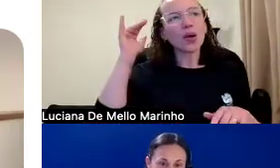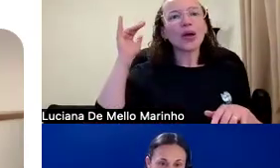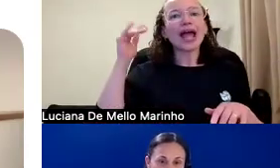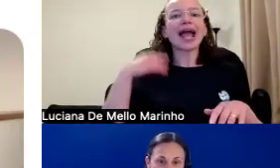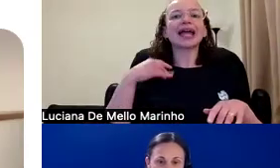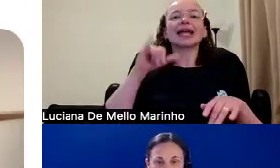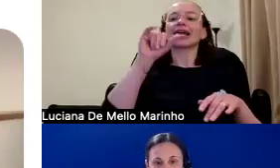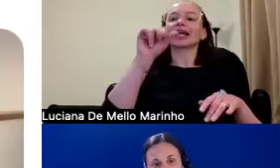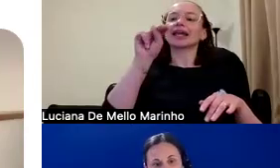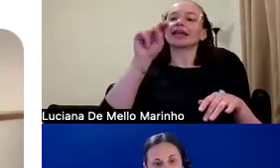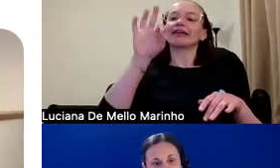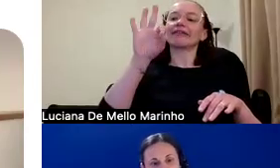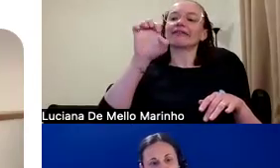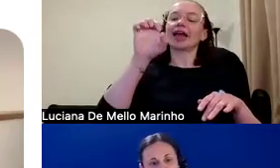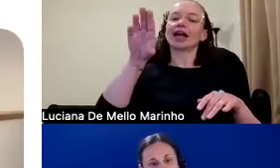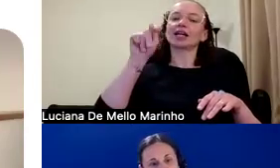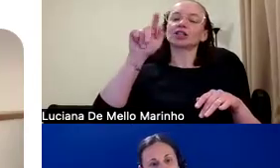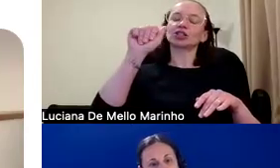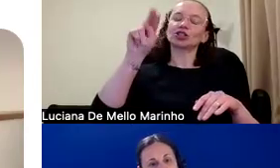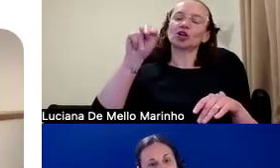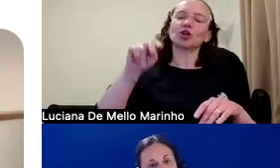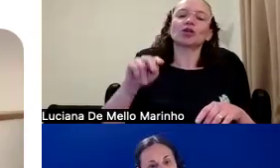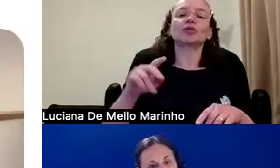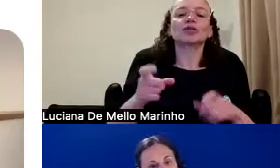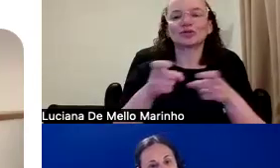either. And